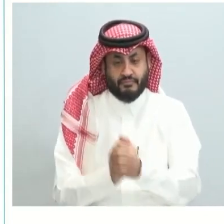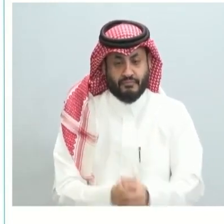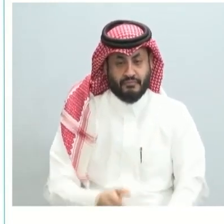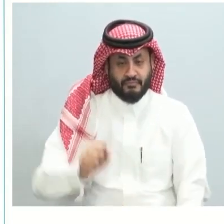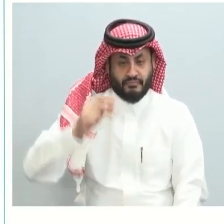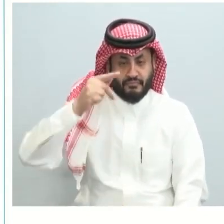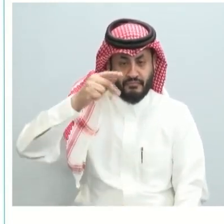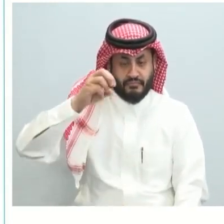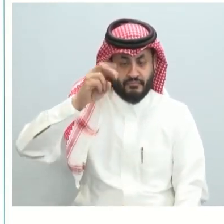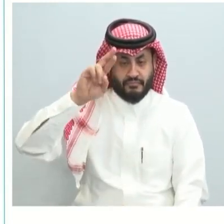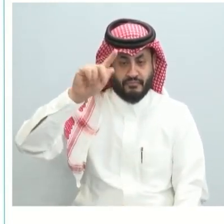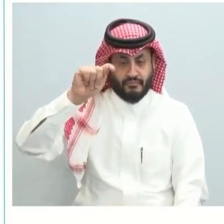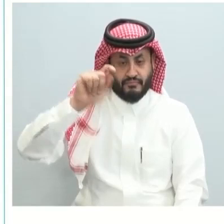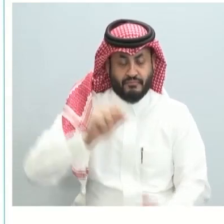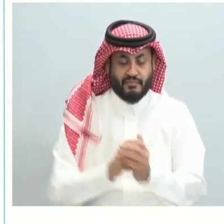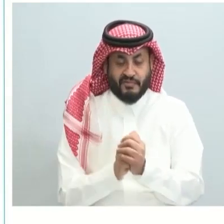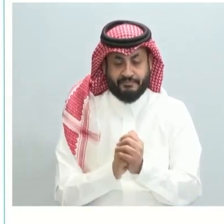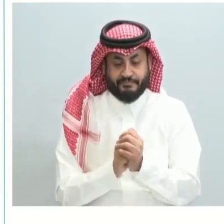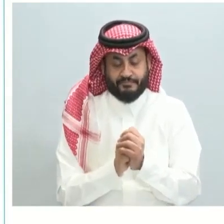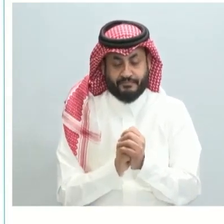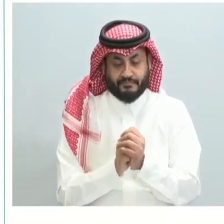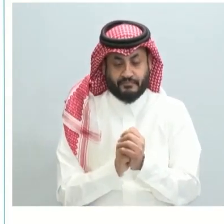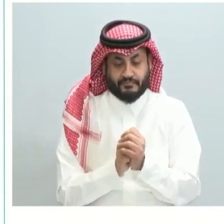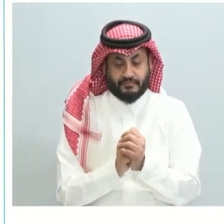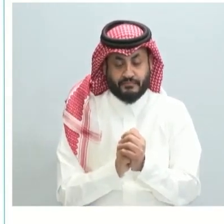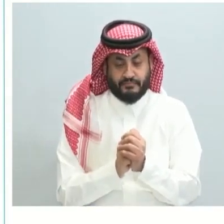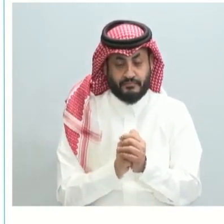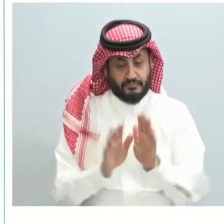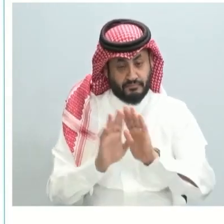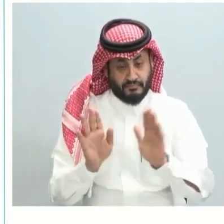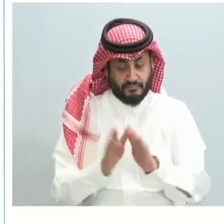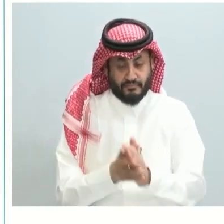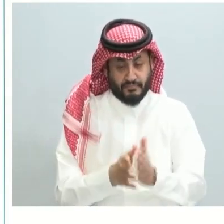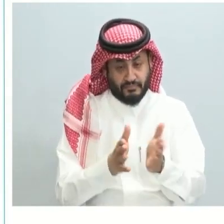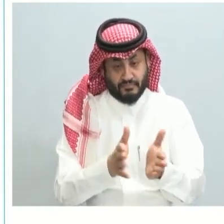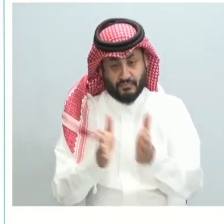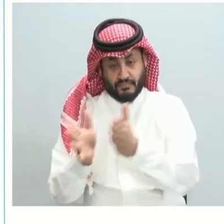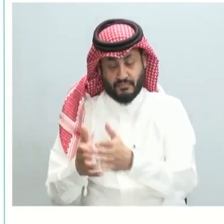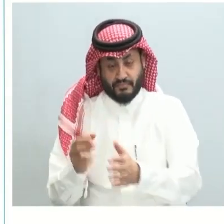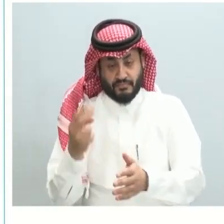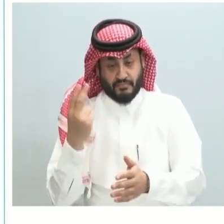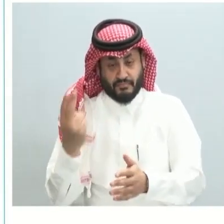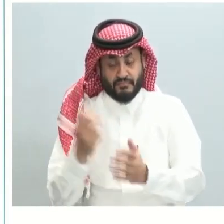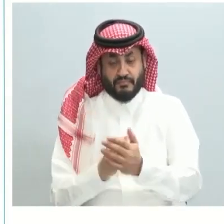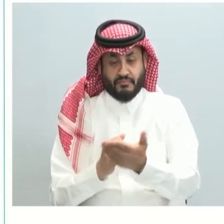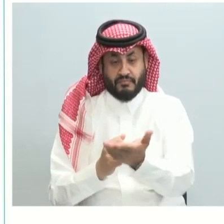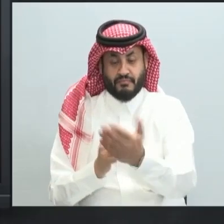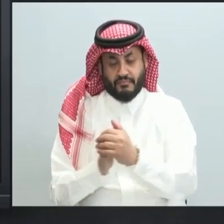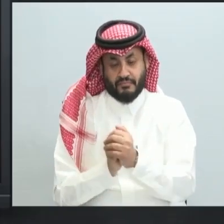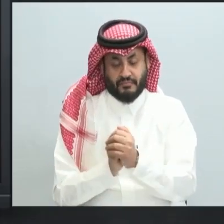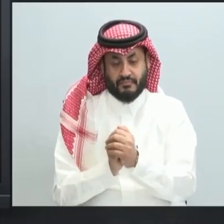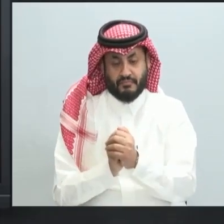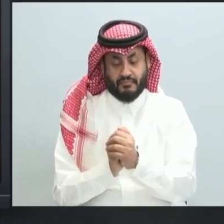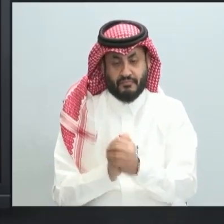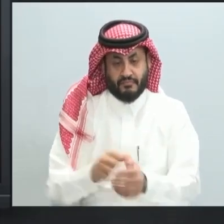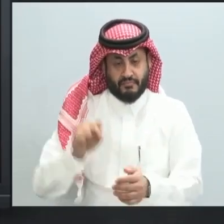sport, sport. Very well. Now let's listen to the words of